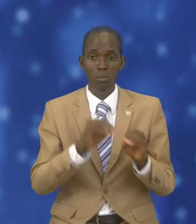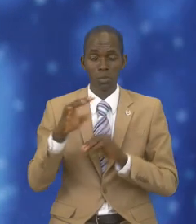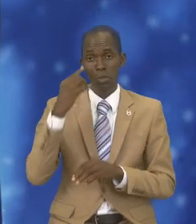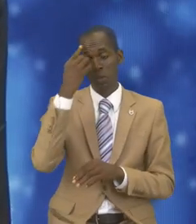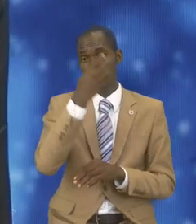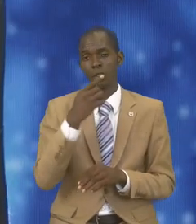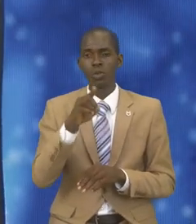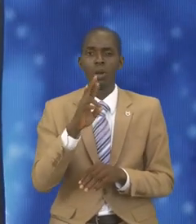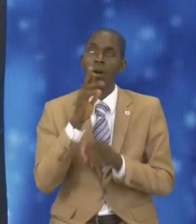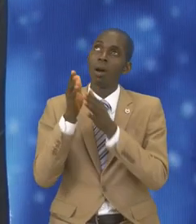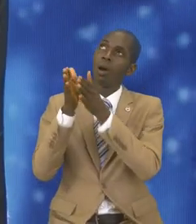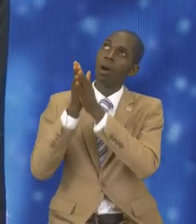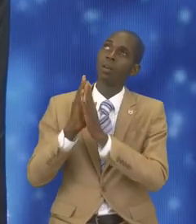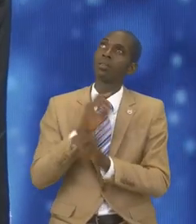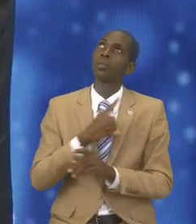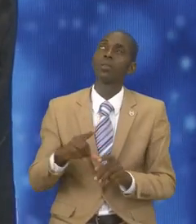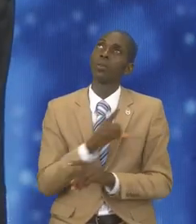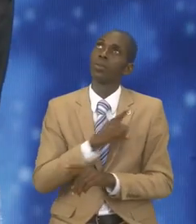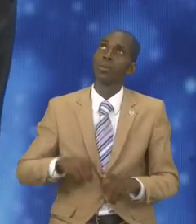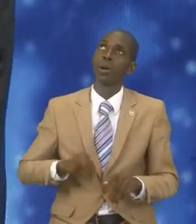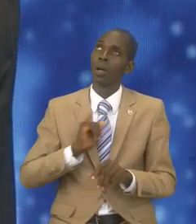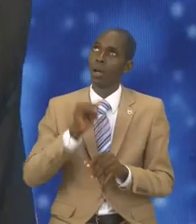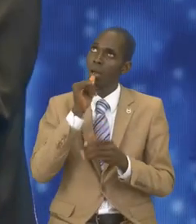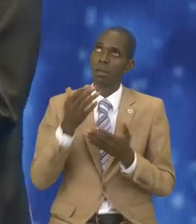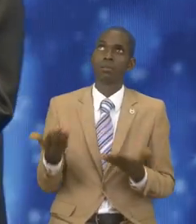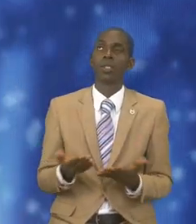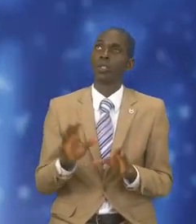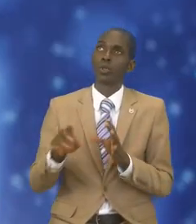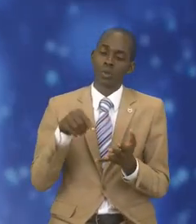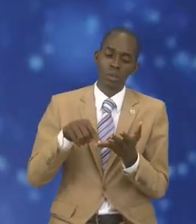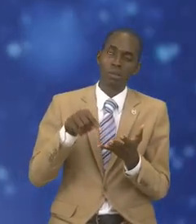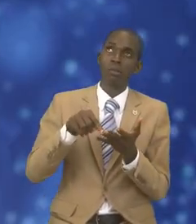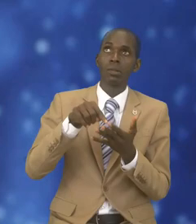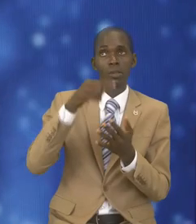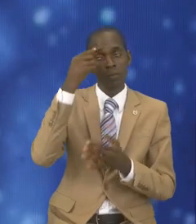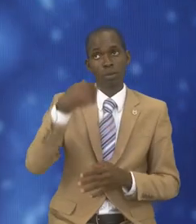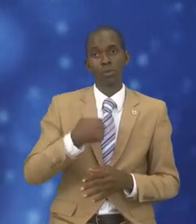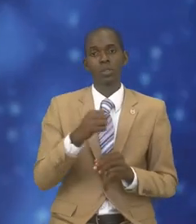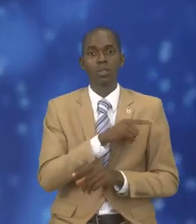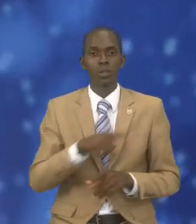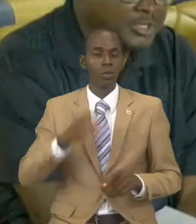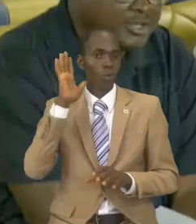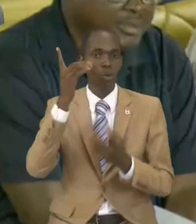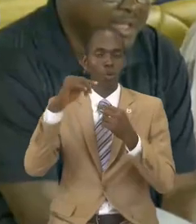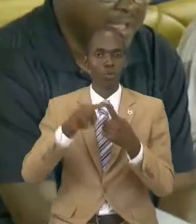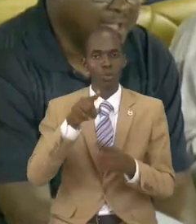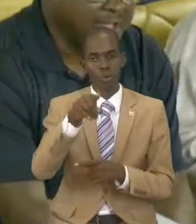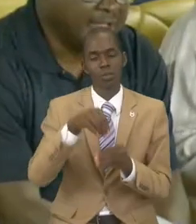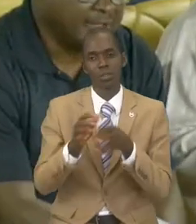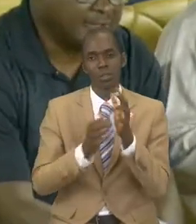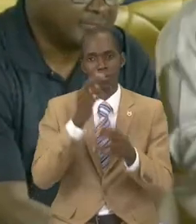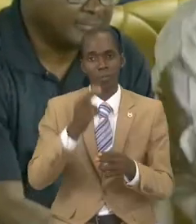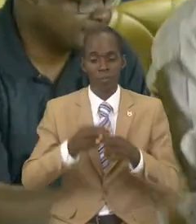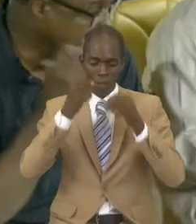you are asking the Lord, Lord, here am I, do this for me, the Lord will come to you there.